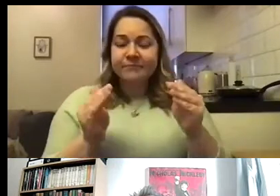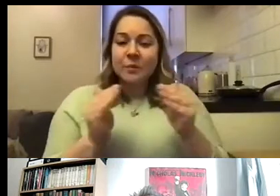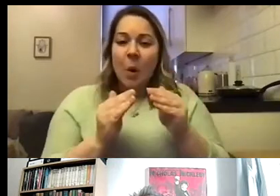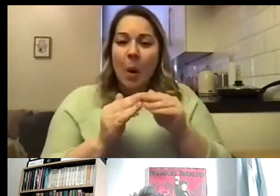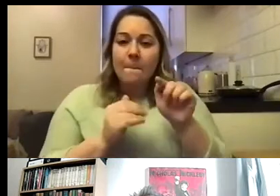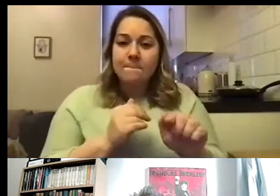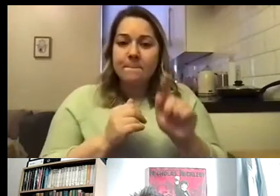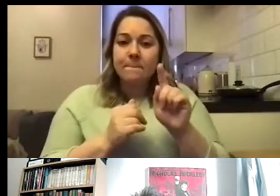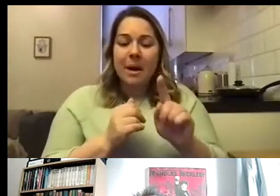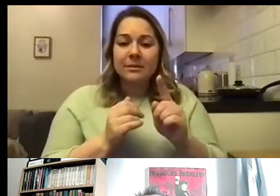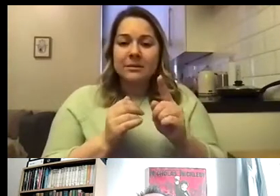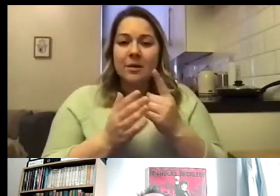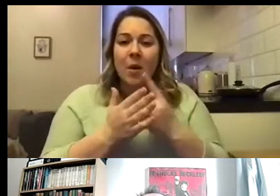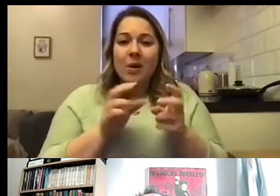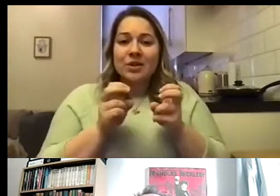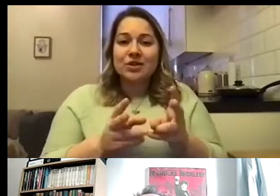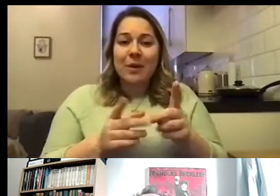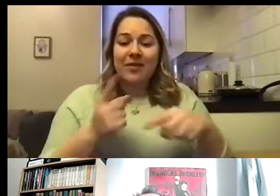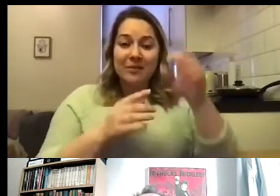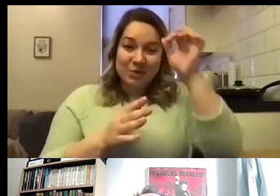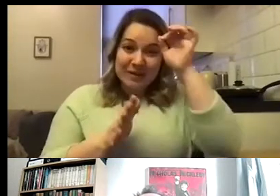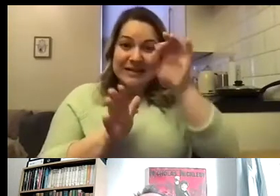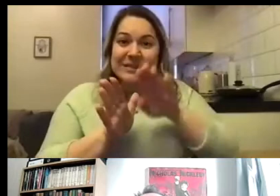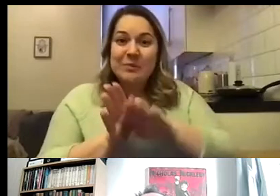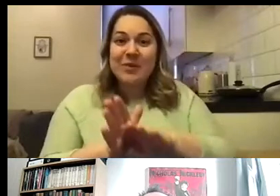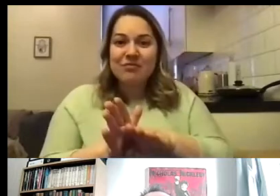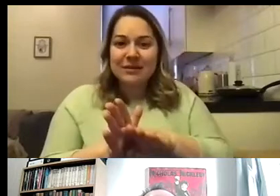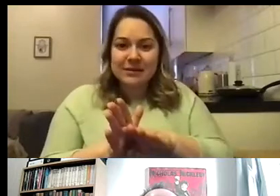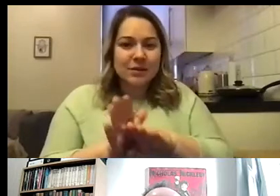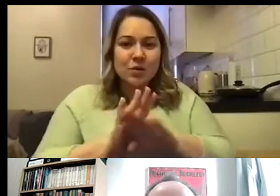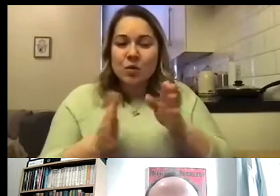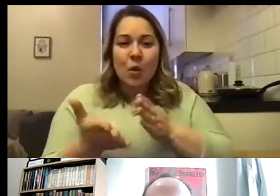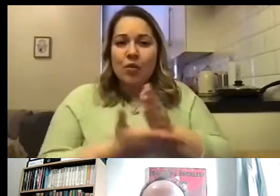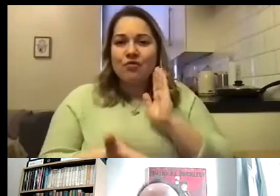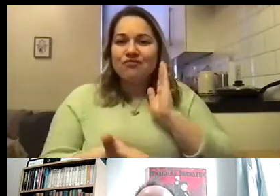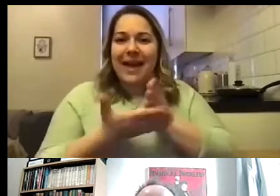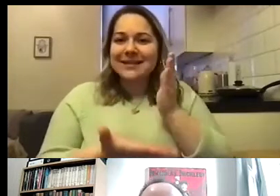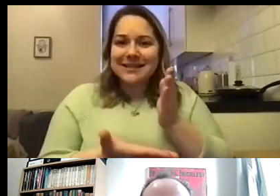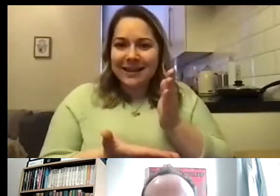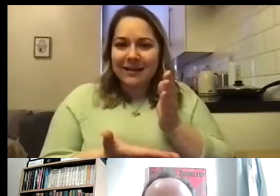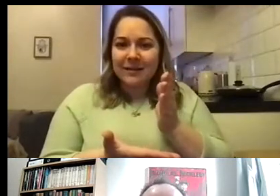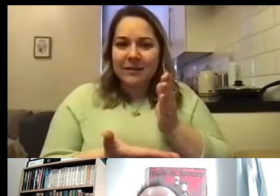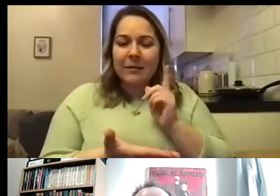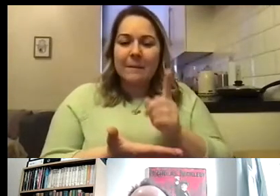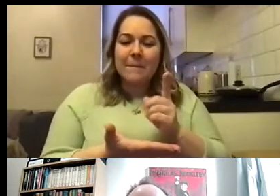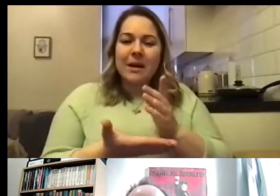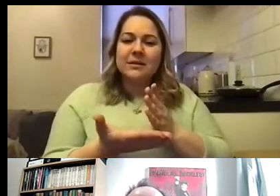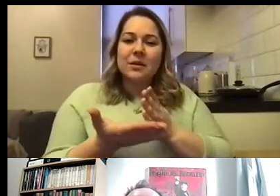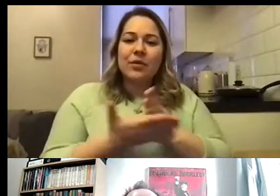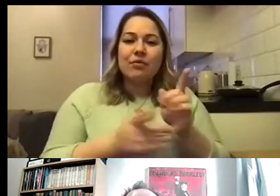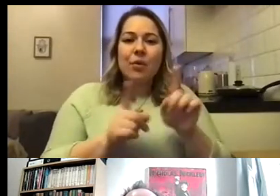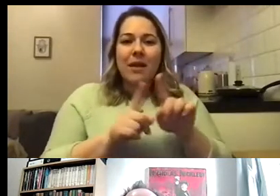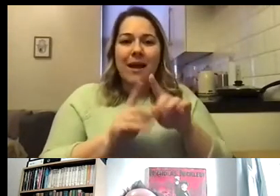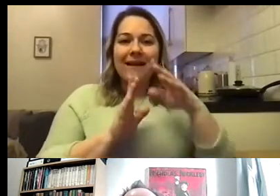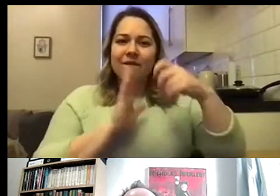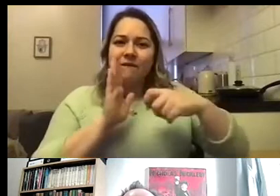only way that they've experienced any of these things is not through reality, but actually through things like films